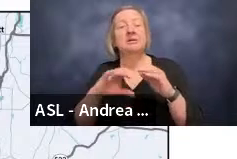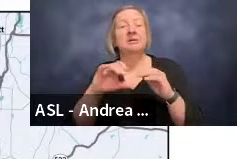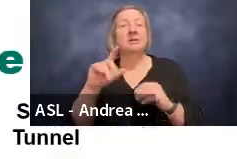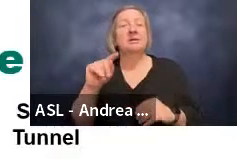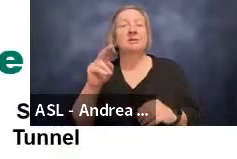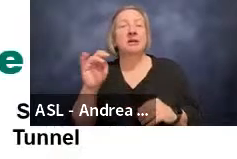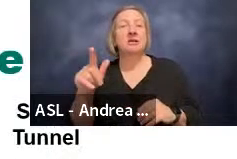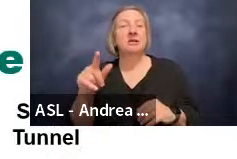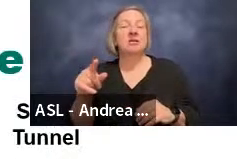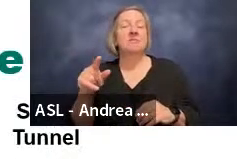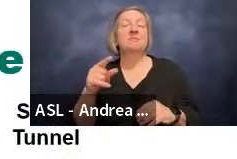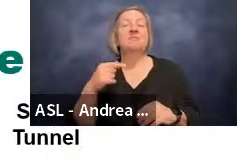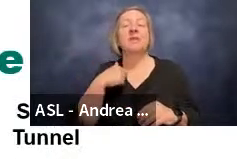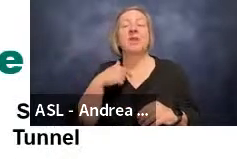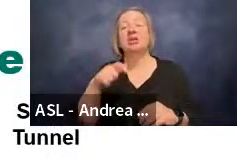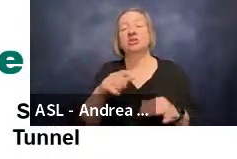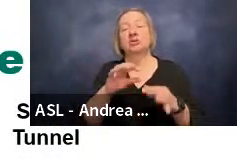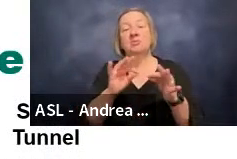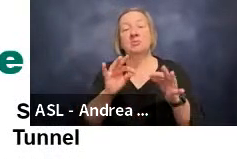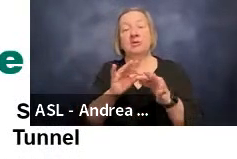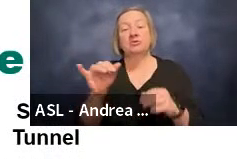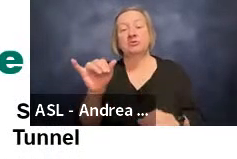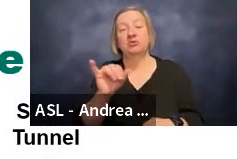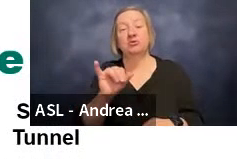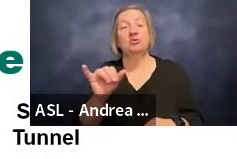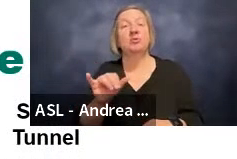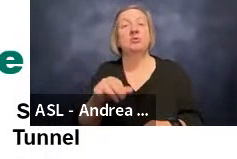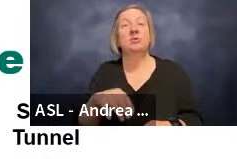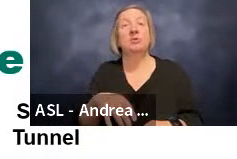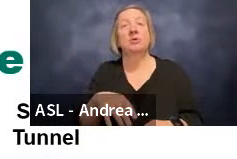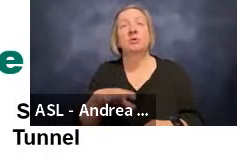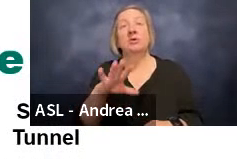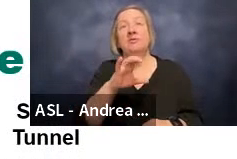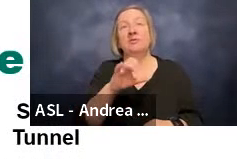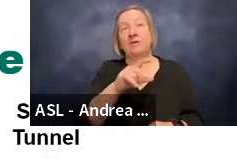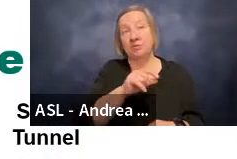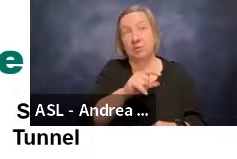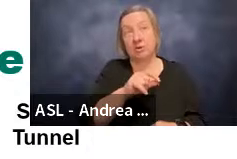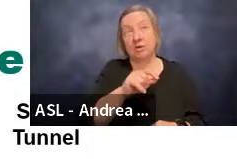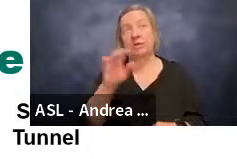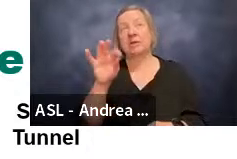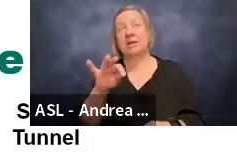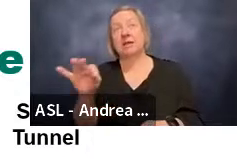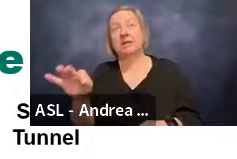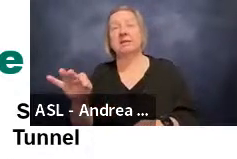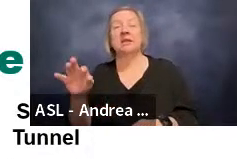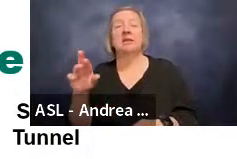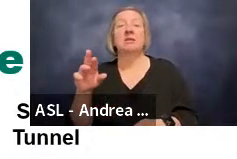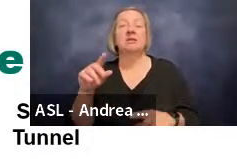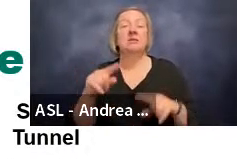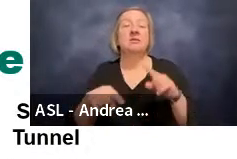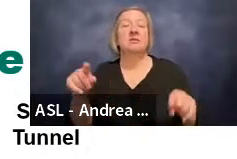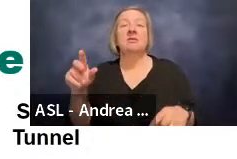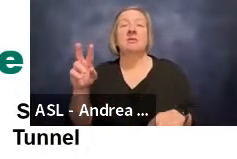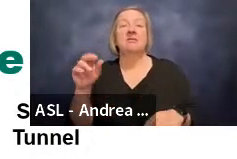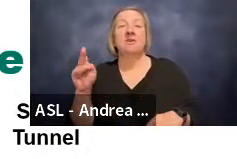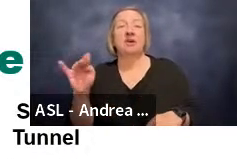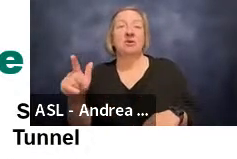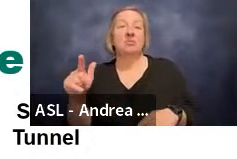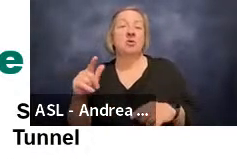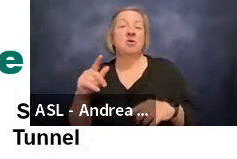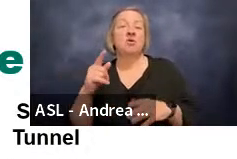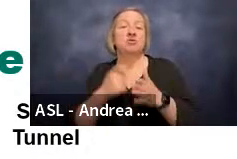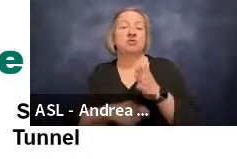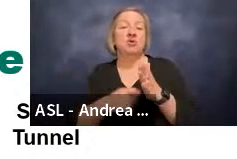one. I should also mention that 520 and 99, those variable toll rates structures,